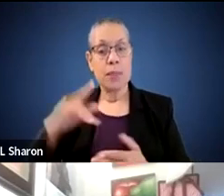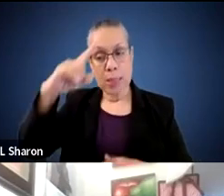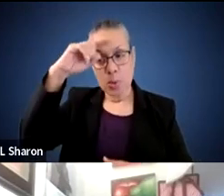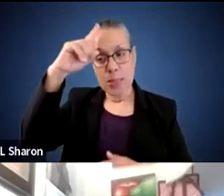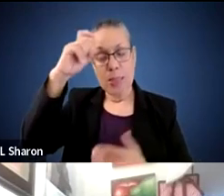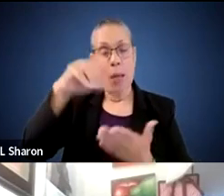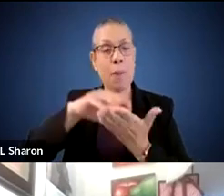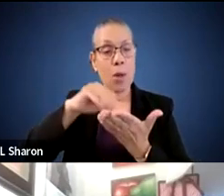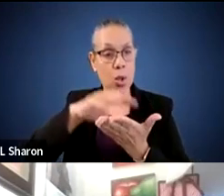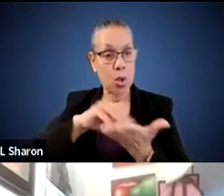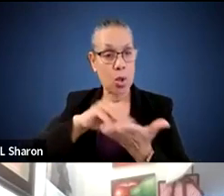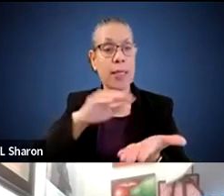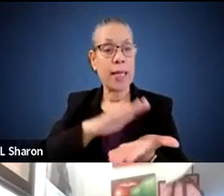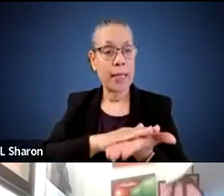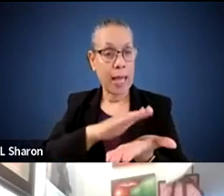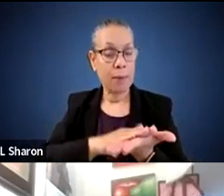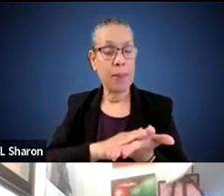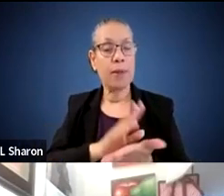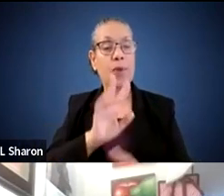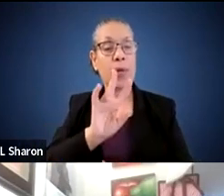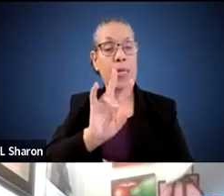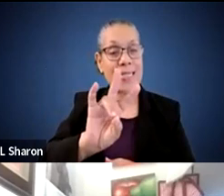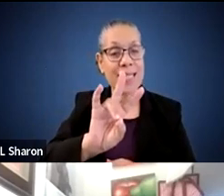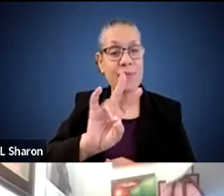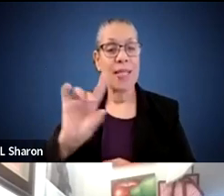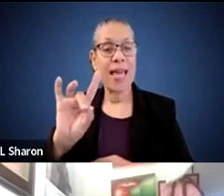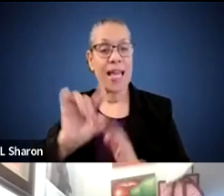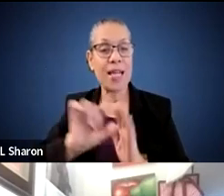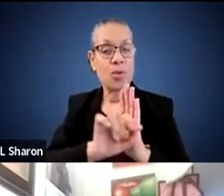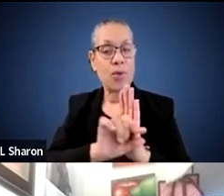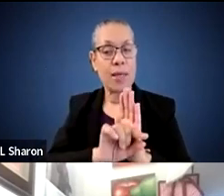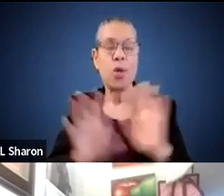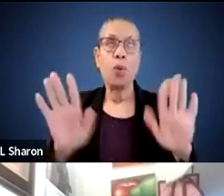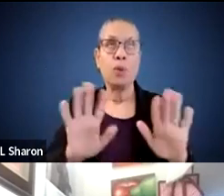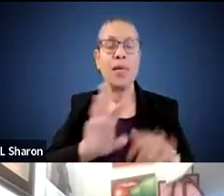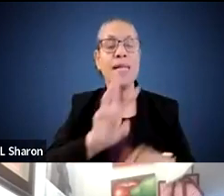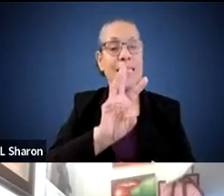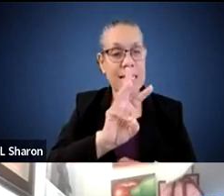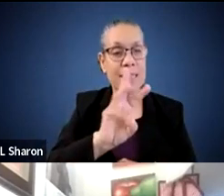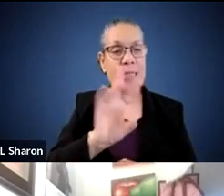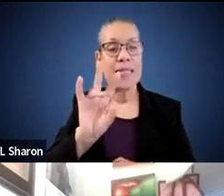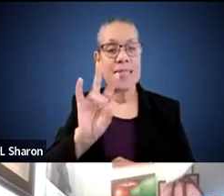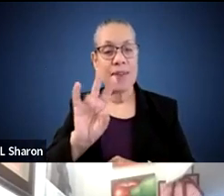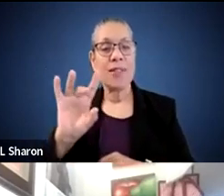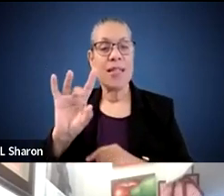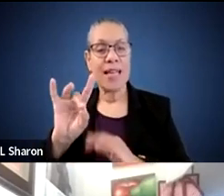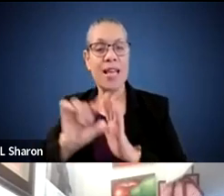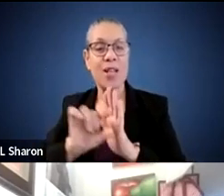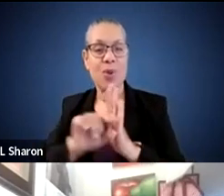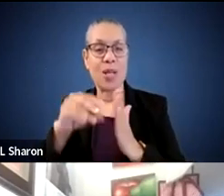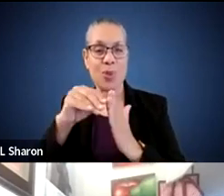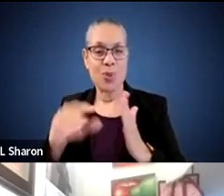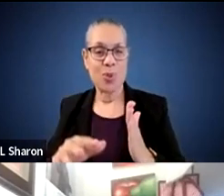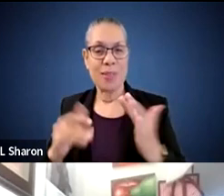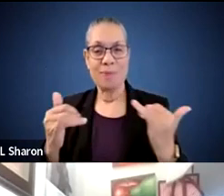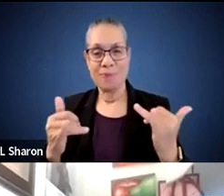academies that are targeting 7th and 8th graders success and eighth graders okay so what I was looking for is